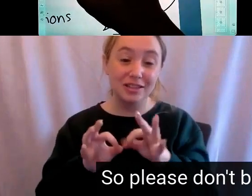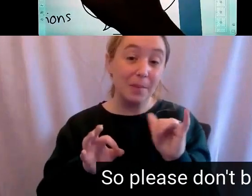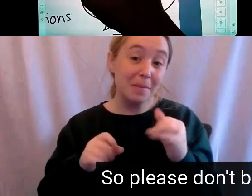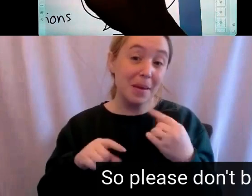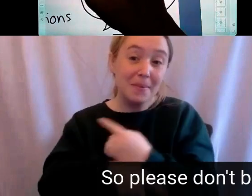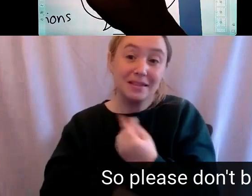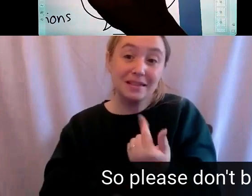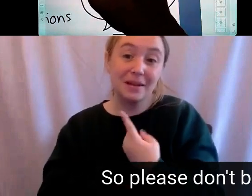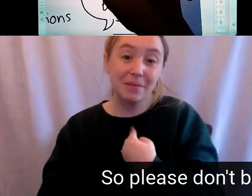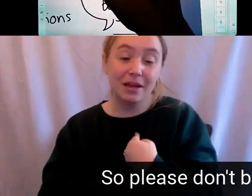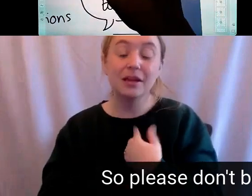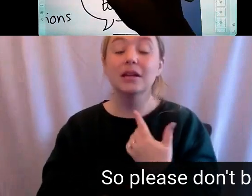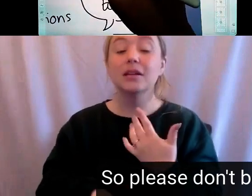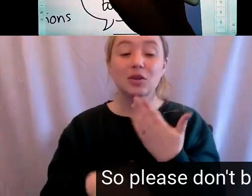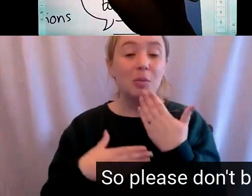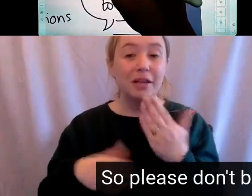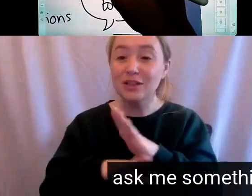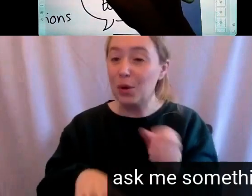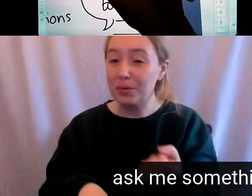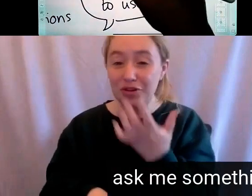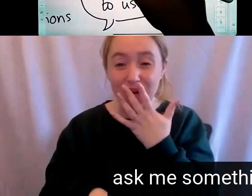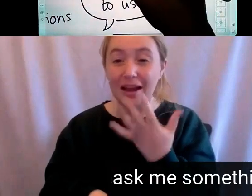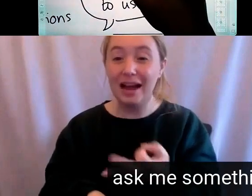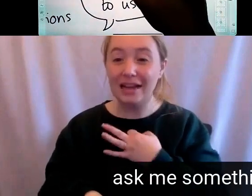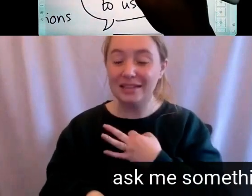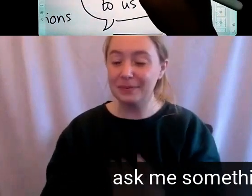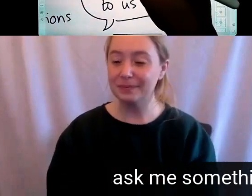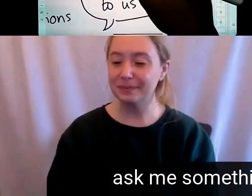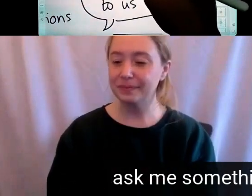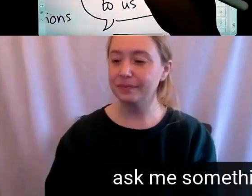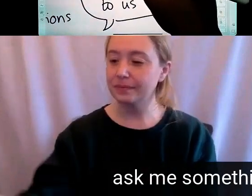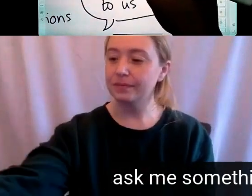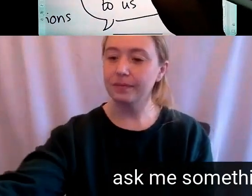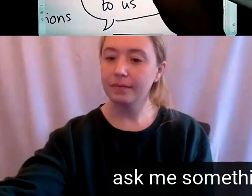So please don't be shy and make sure you ask me something that I've missed out.